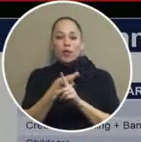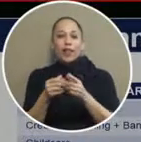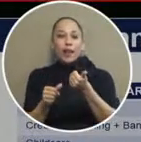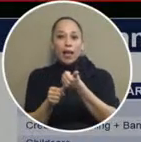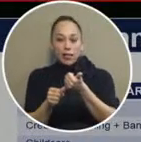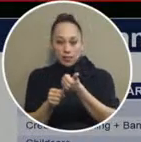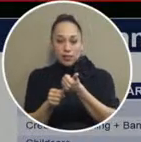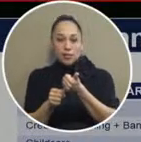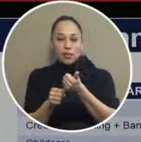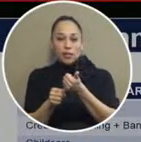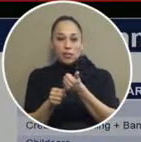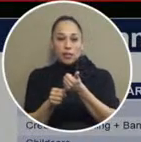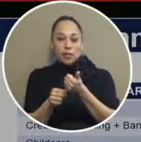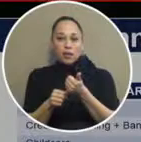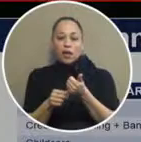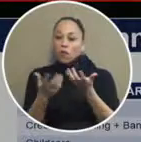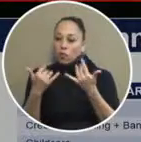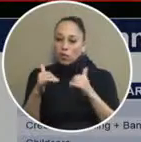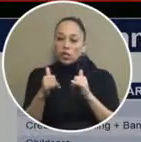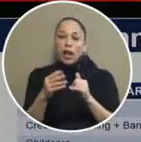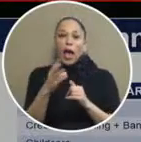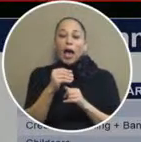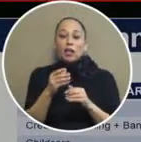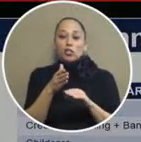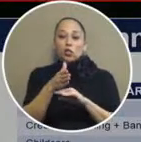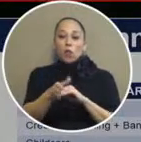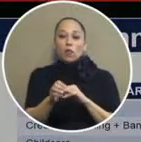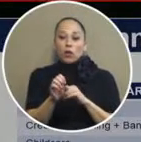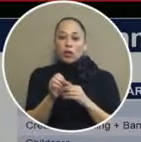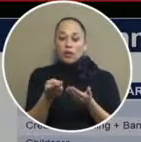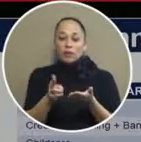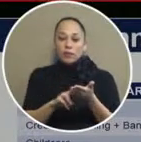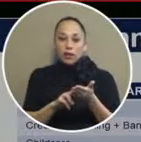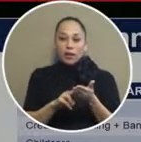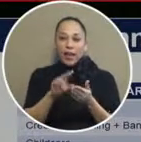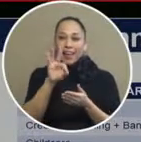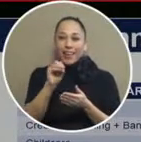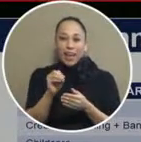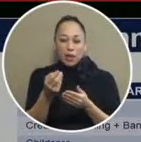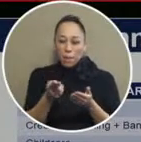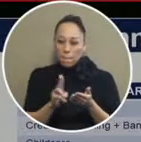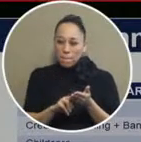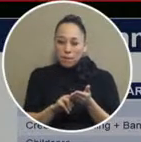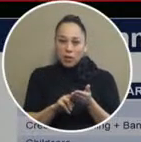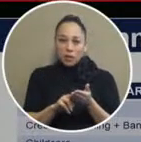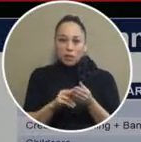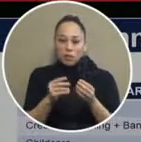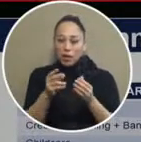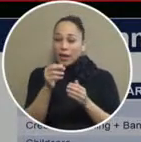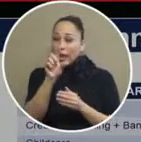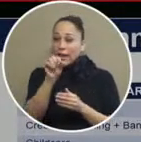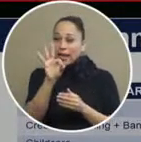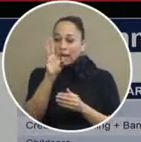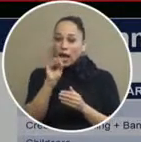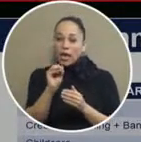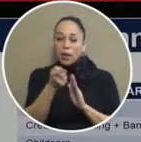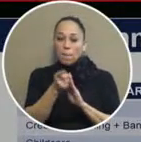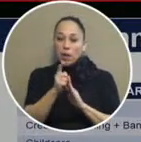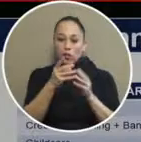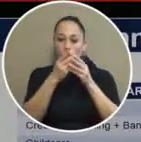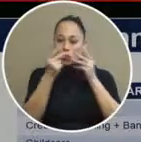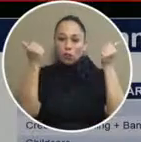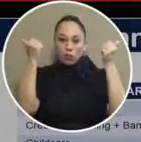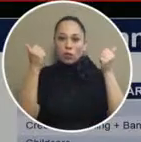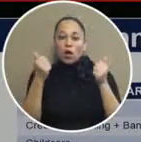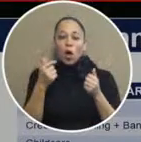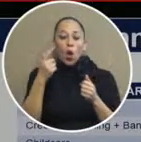assistance a week or so ago. It was oversubscribed in 90 minutes. We anticipate that rental assistance